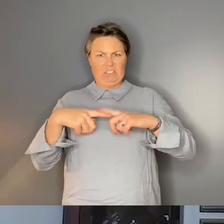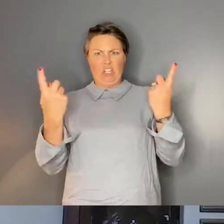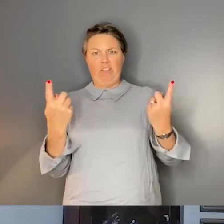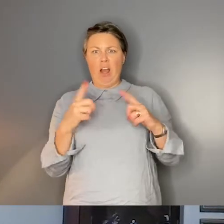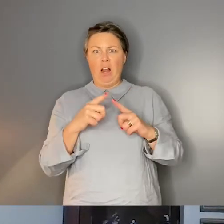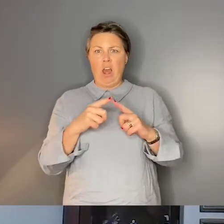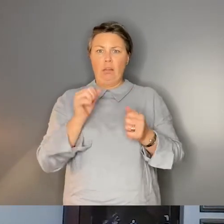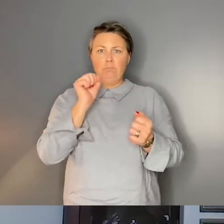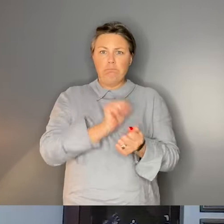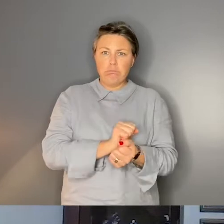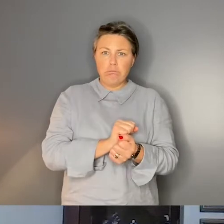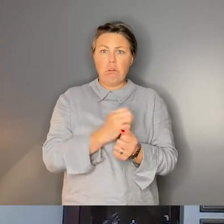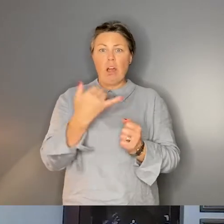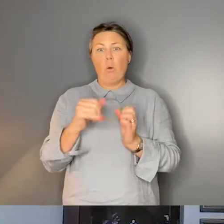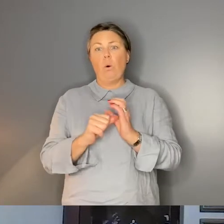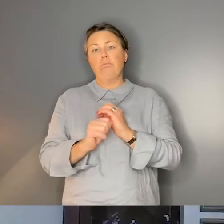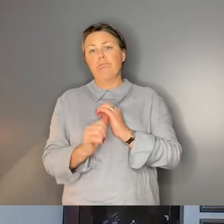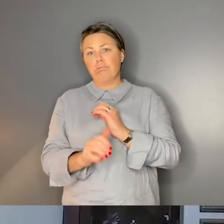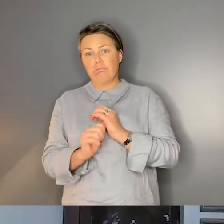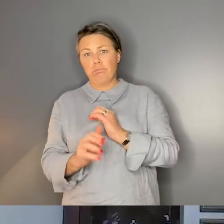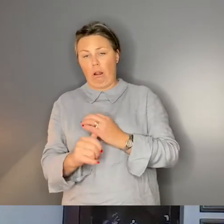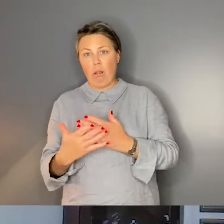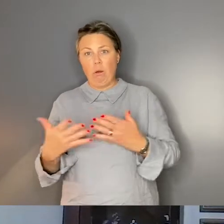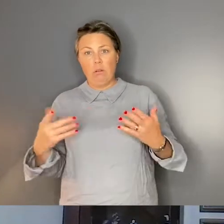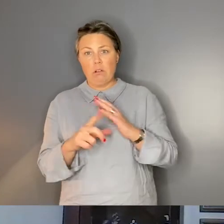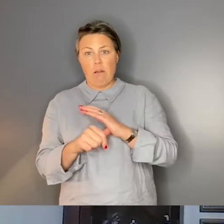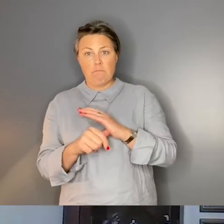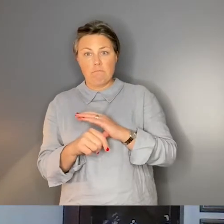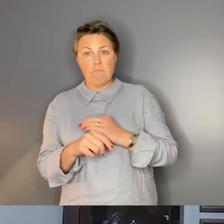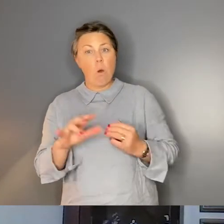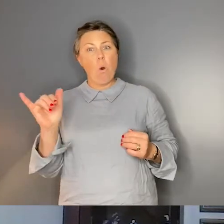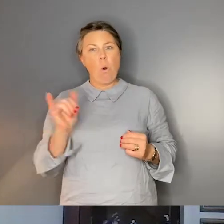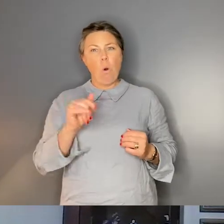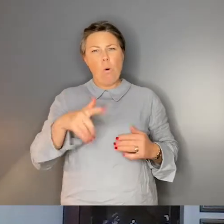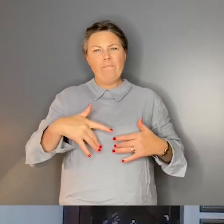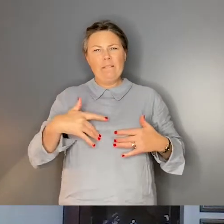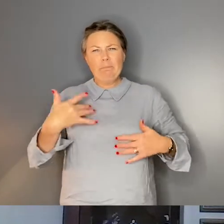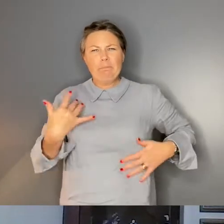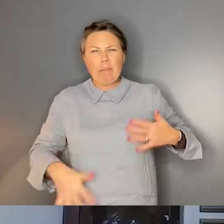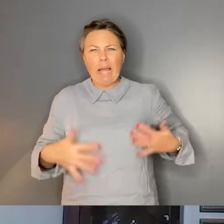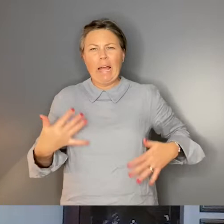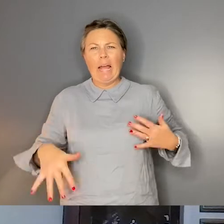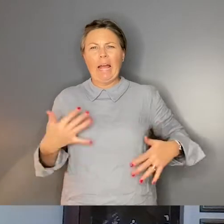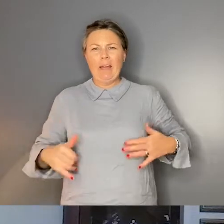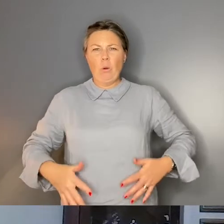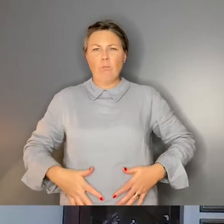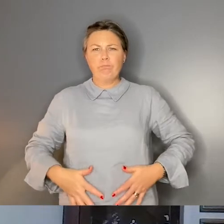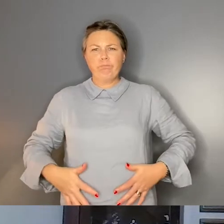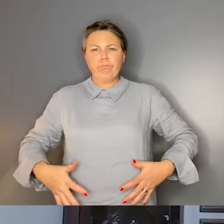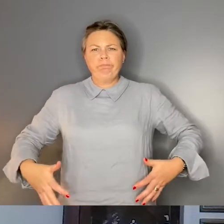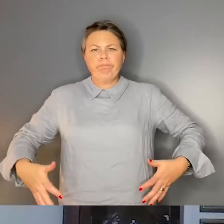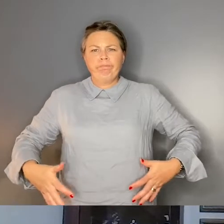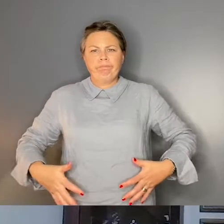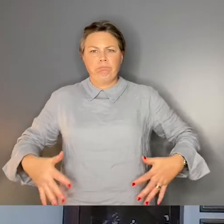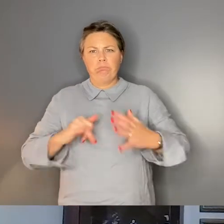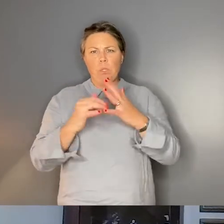or developing prolonged diarrhea, or some people may notice pain or even swelling in the abdomen